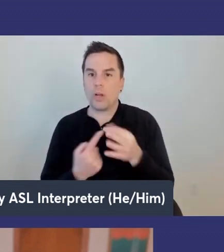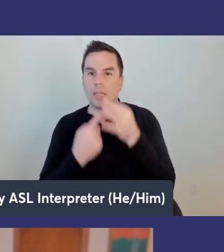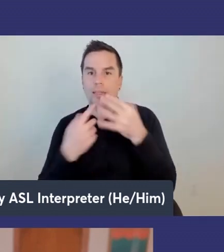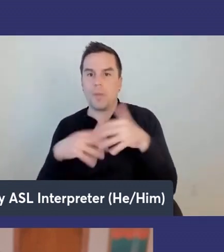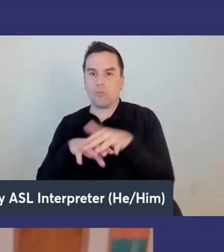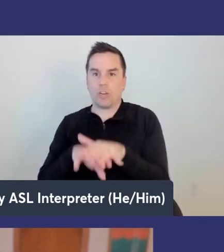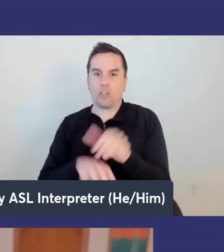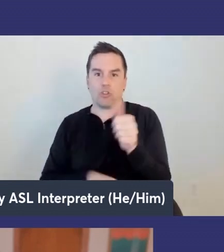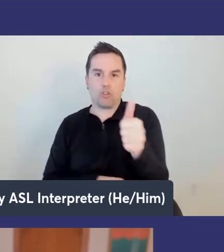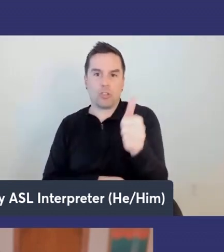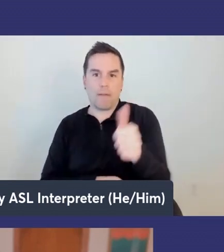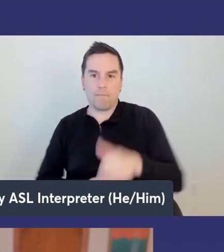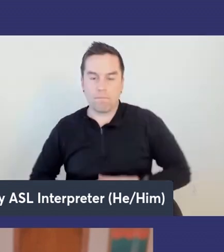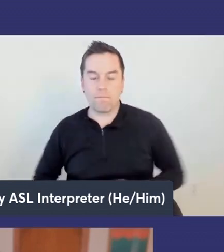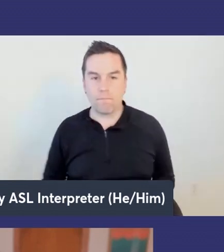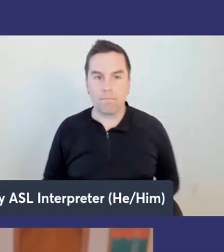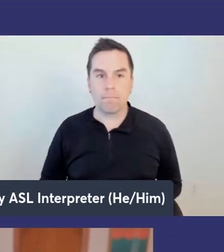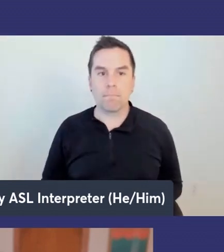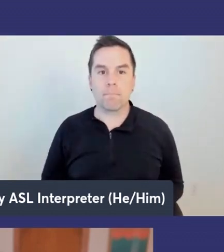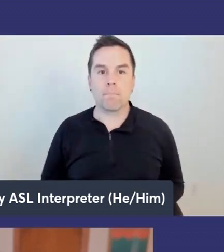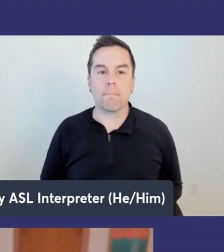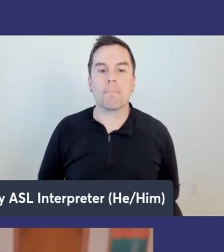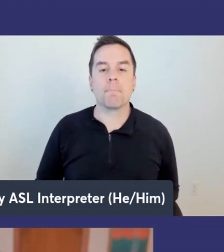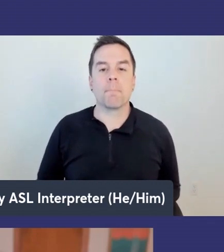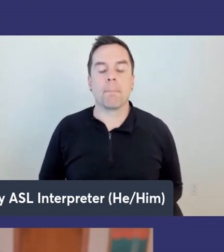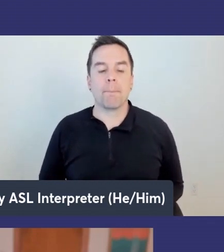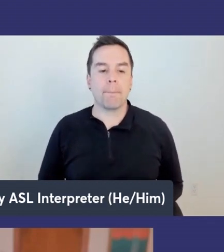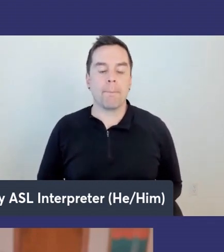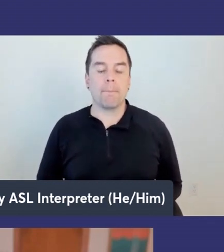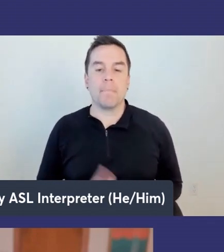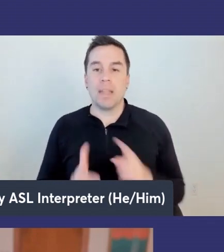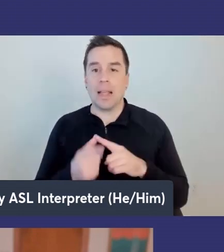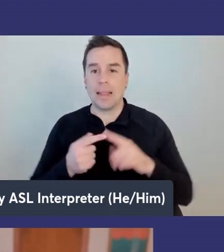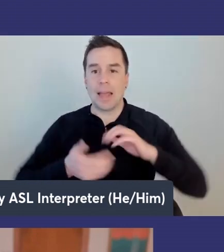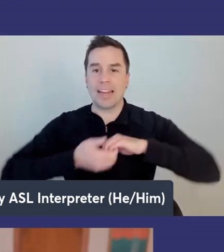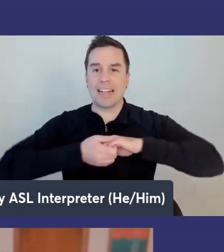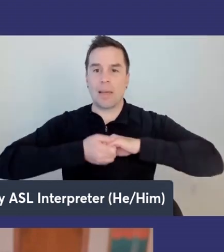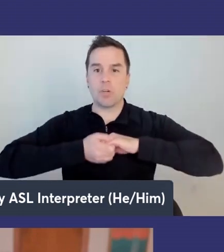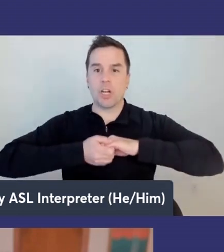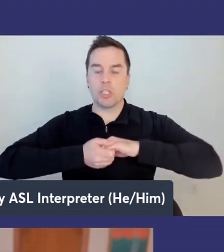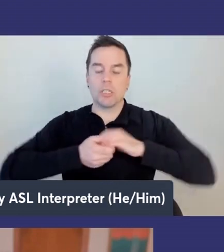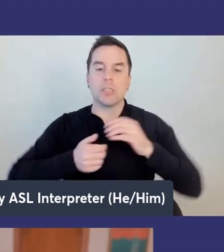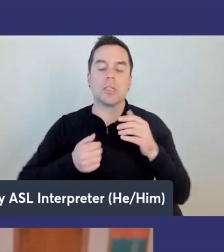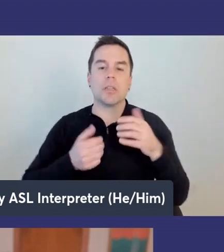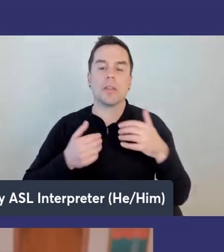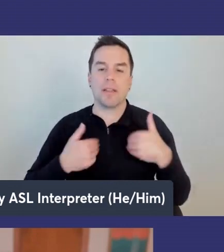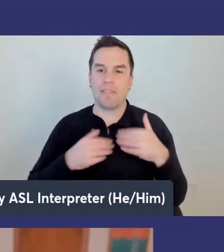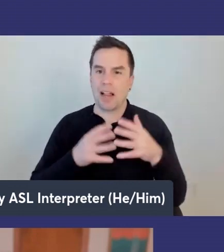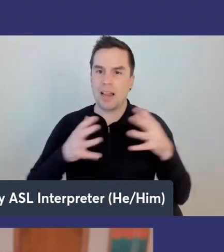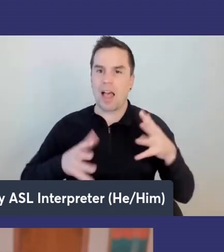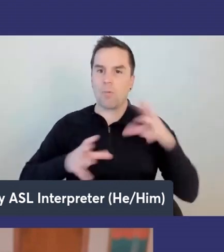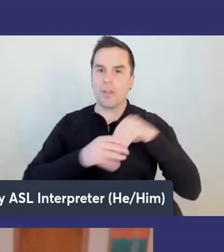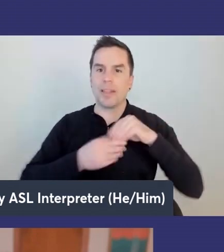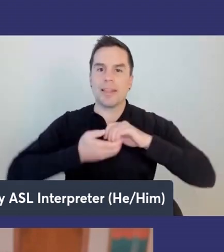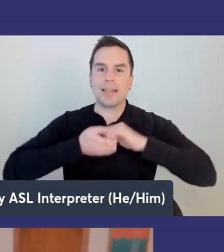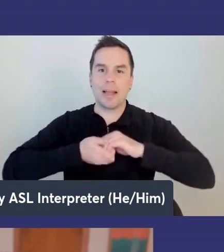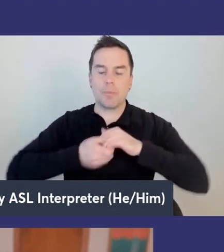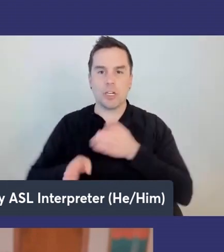all of those custom integrations. And then collaboration, there's a lot in the collaboration space.